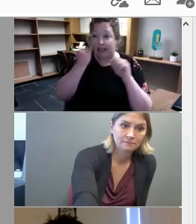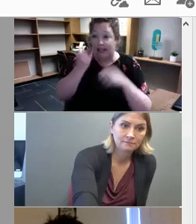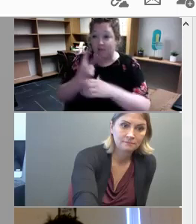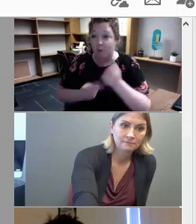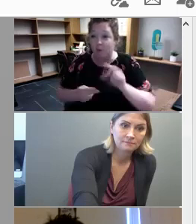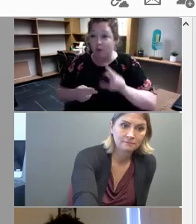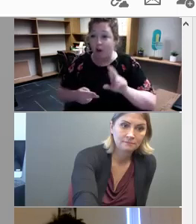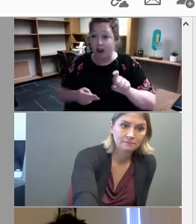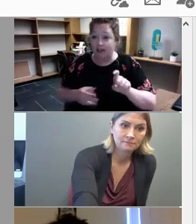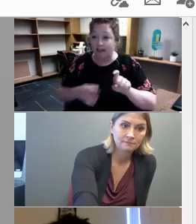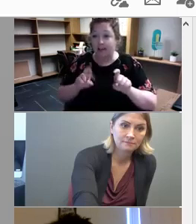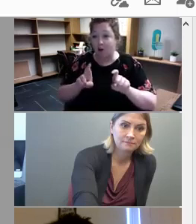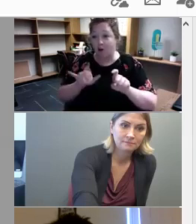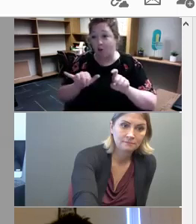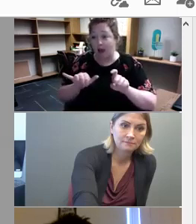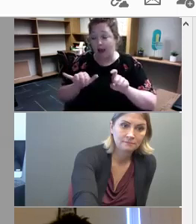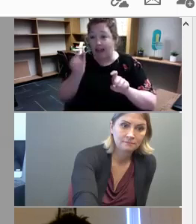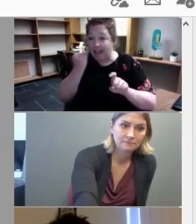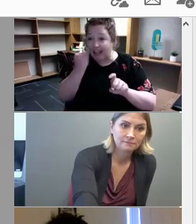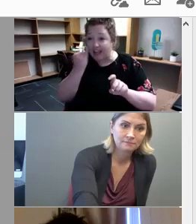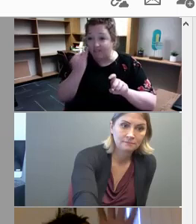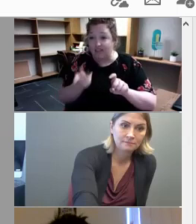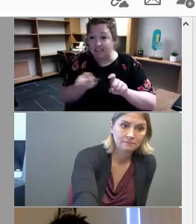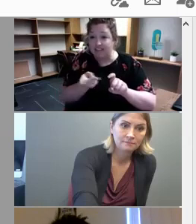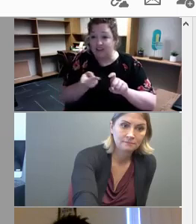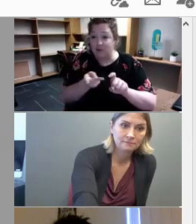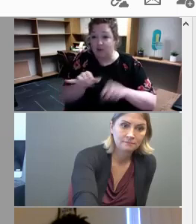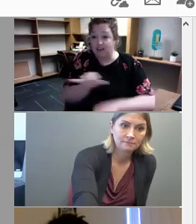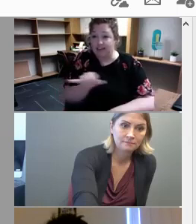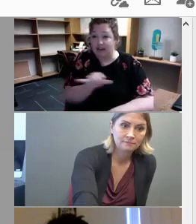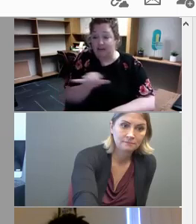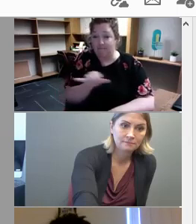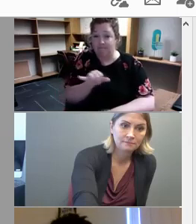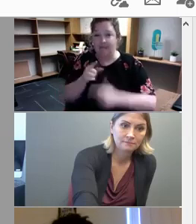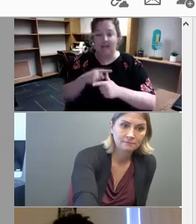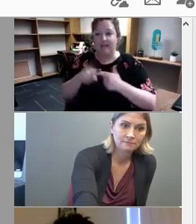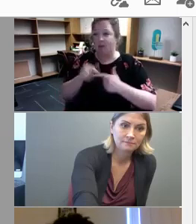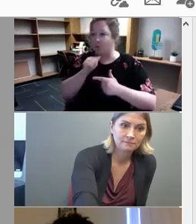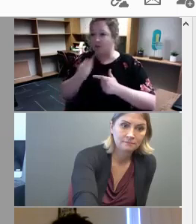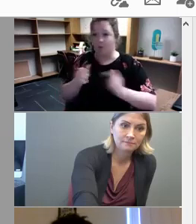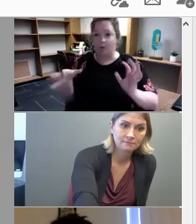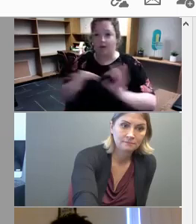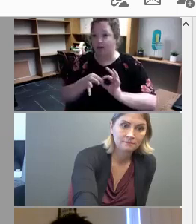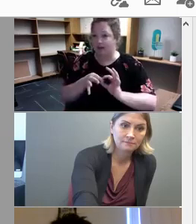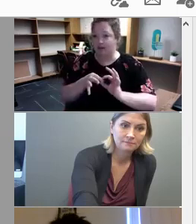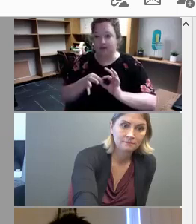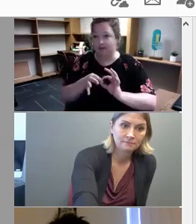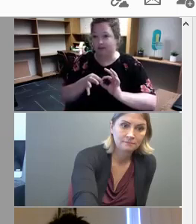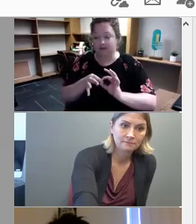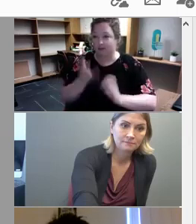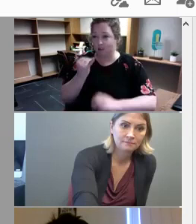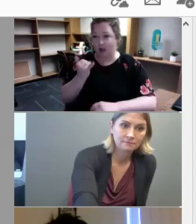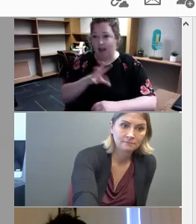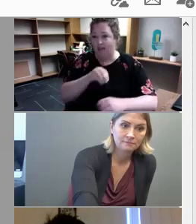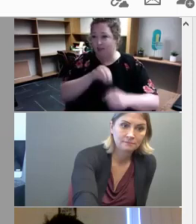the same, then we do not unite those two sets because that is the same thing. However, if the rank